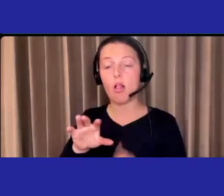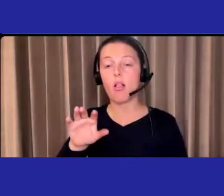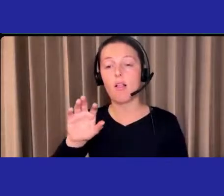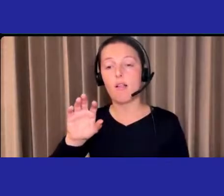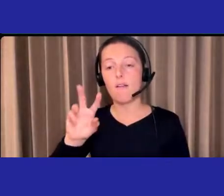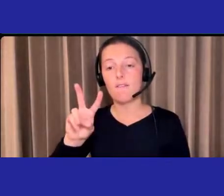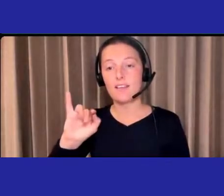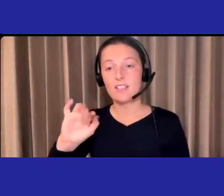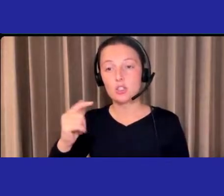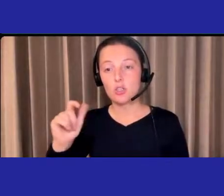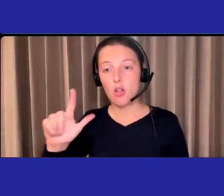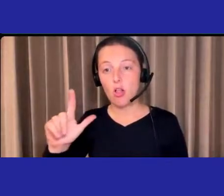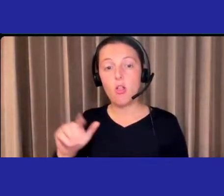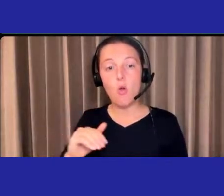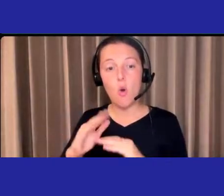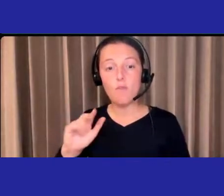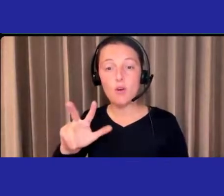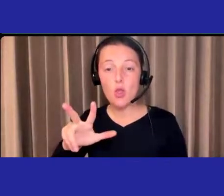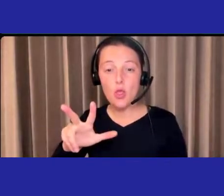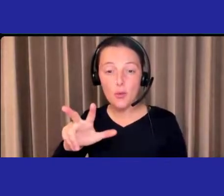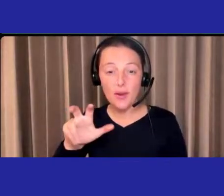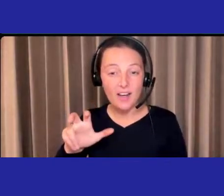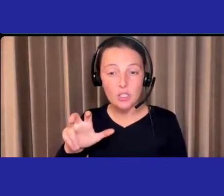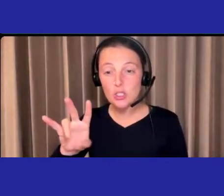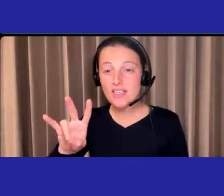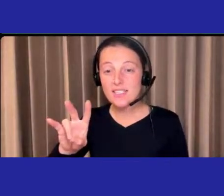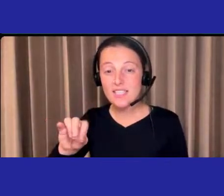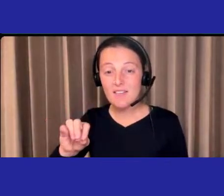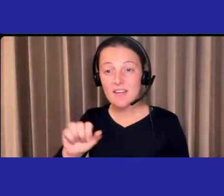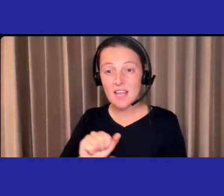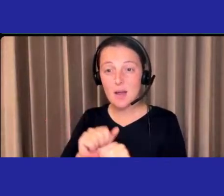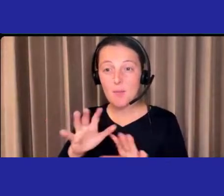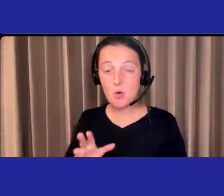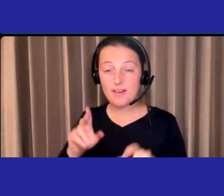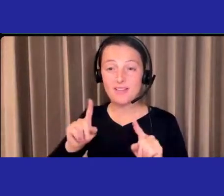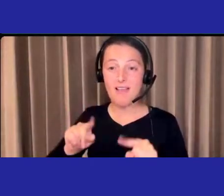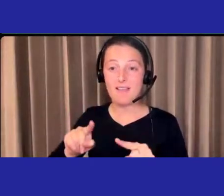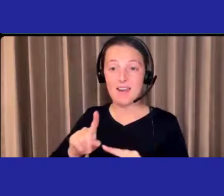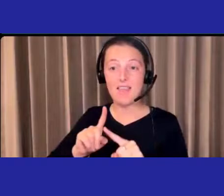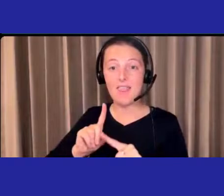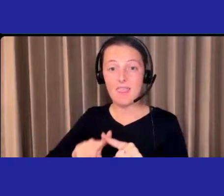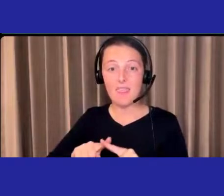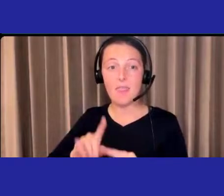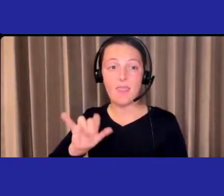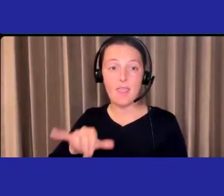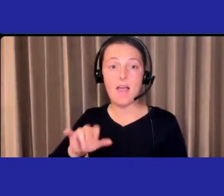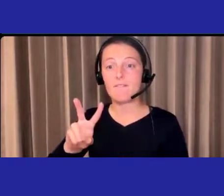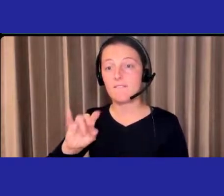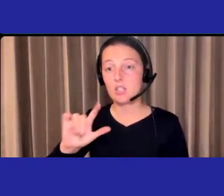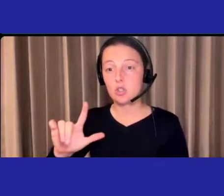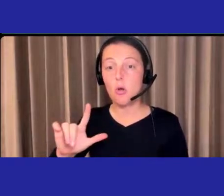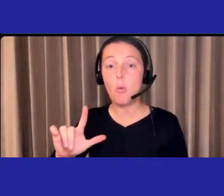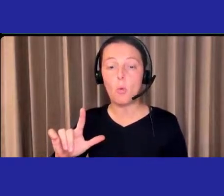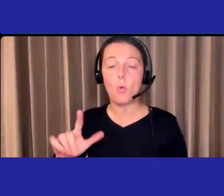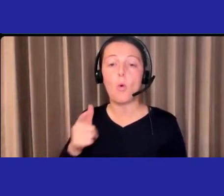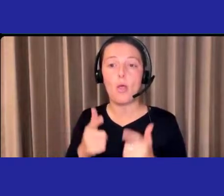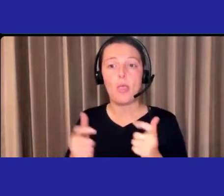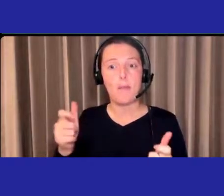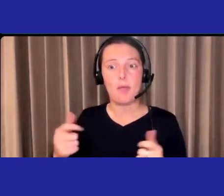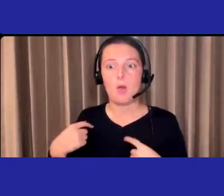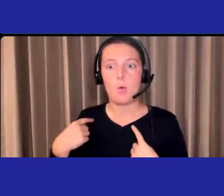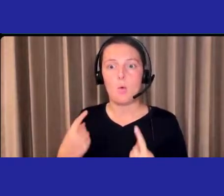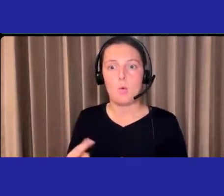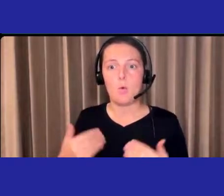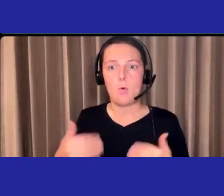the vigil, which is one of our highest numbers to date. It was a substantial increase from previous years in which we had the